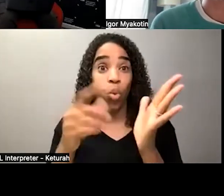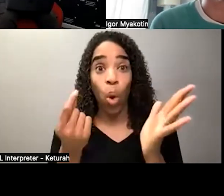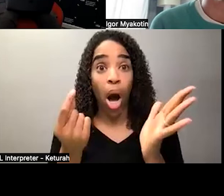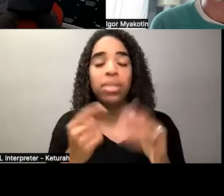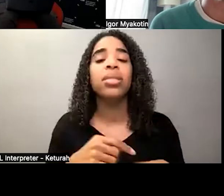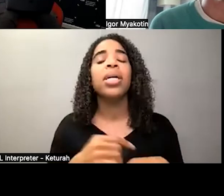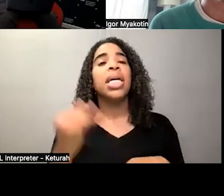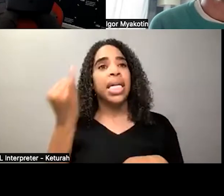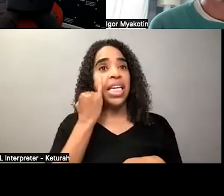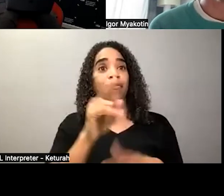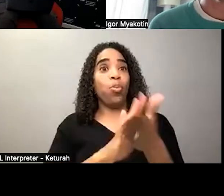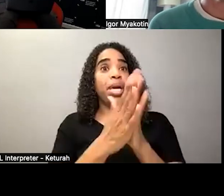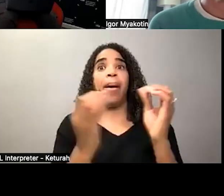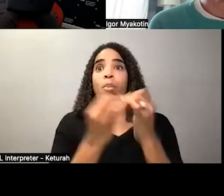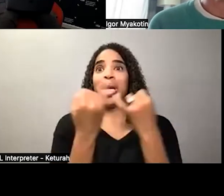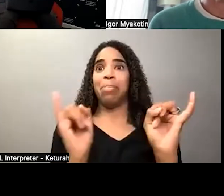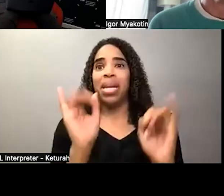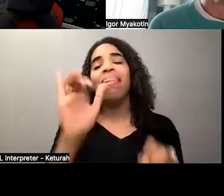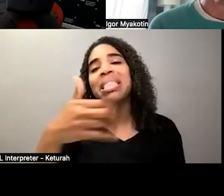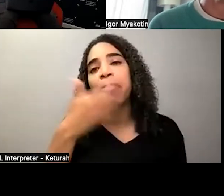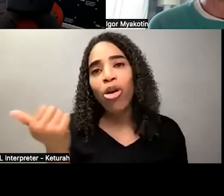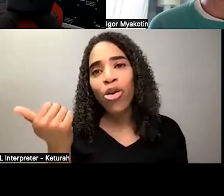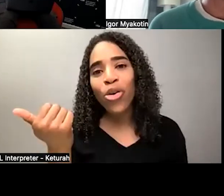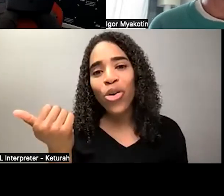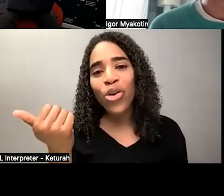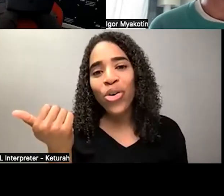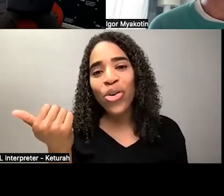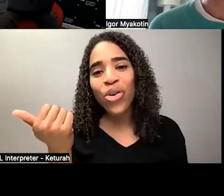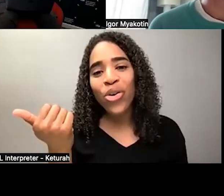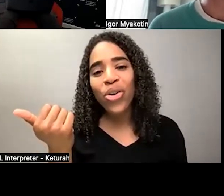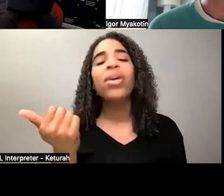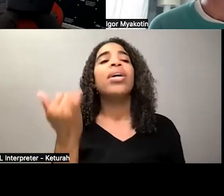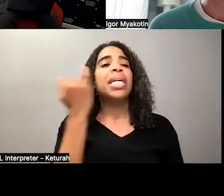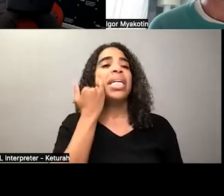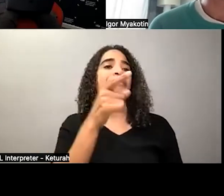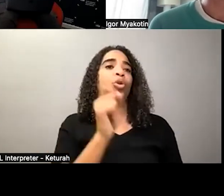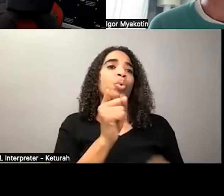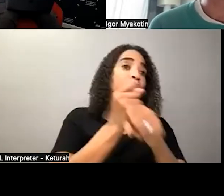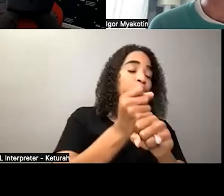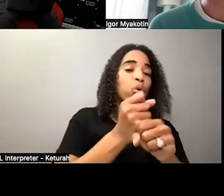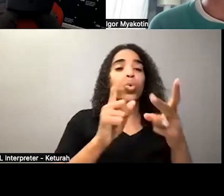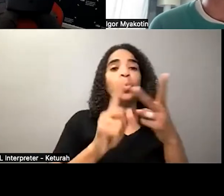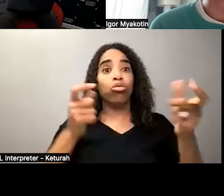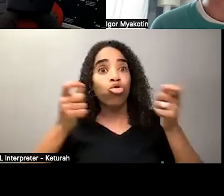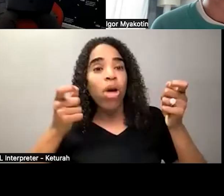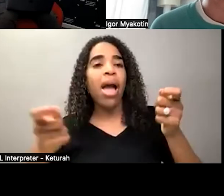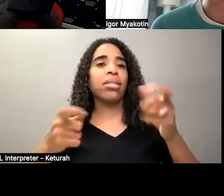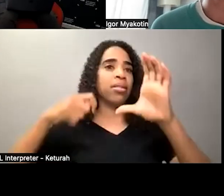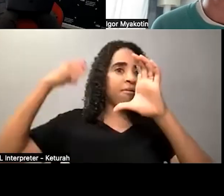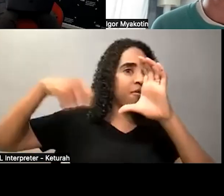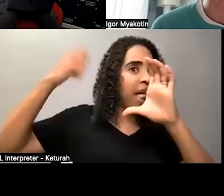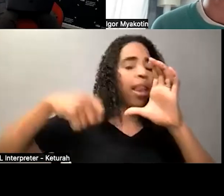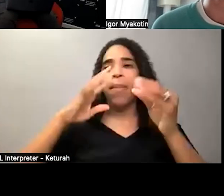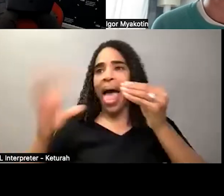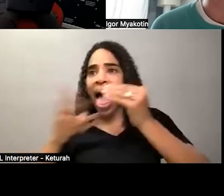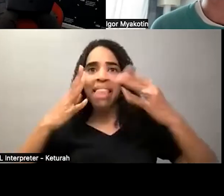more independent you are, the best. So if you can produce, direct, film, do the sound